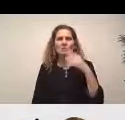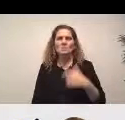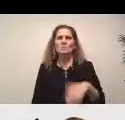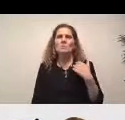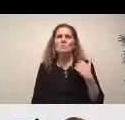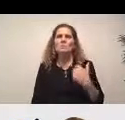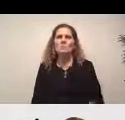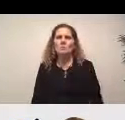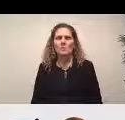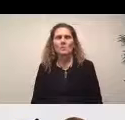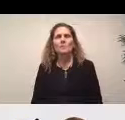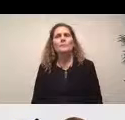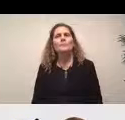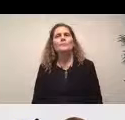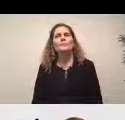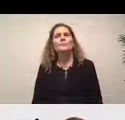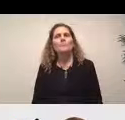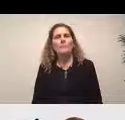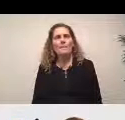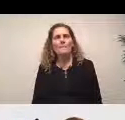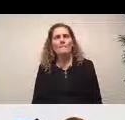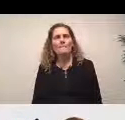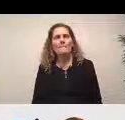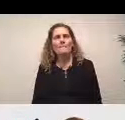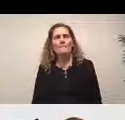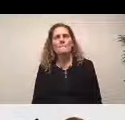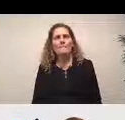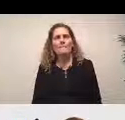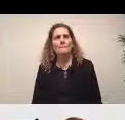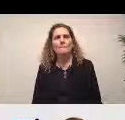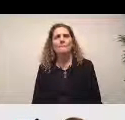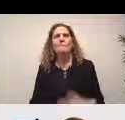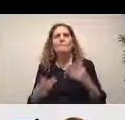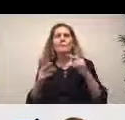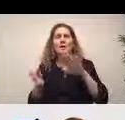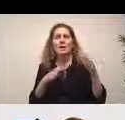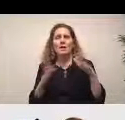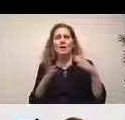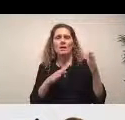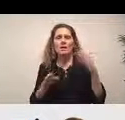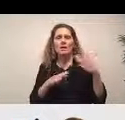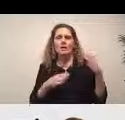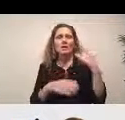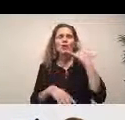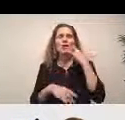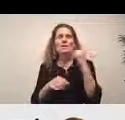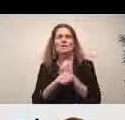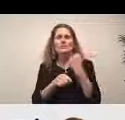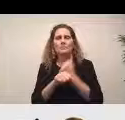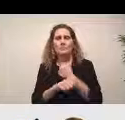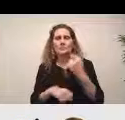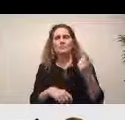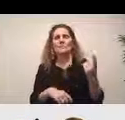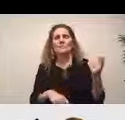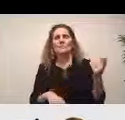here. Again, I will point out that we are seeing some daily counts on certain days of